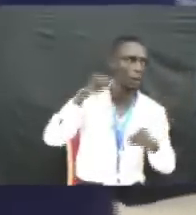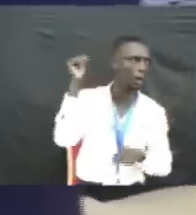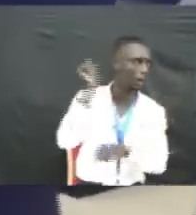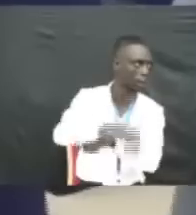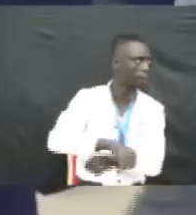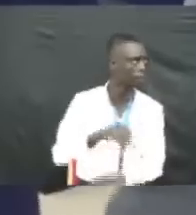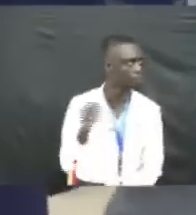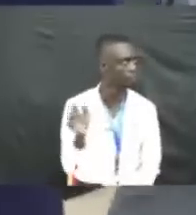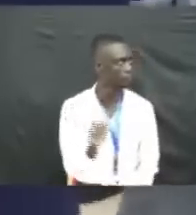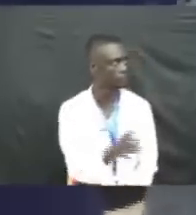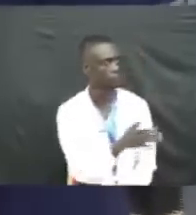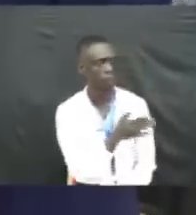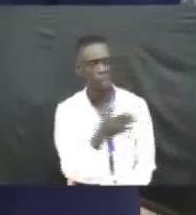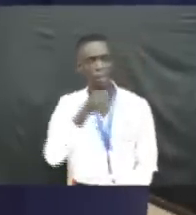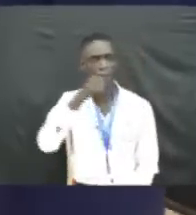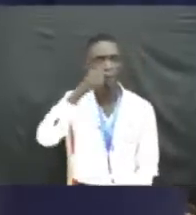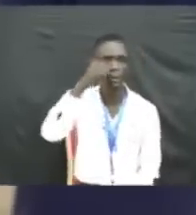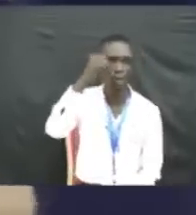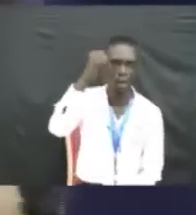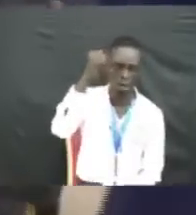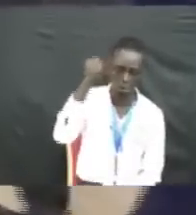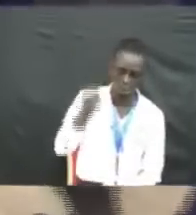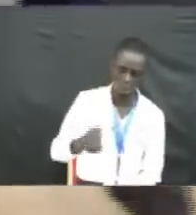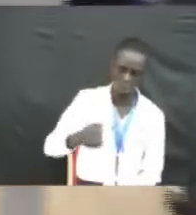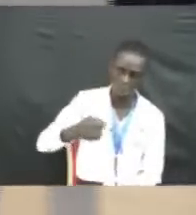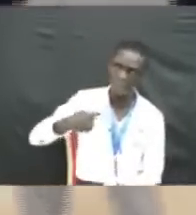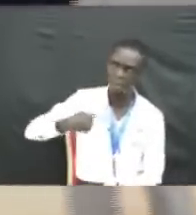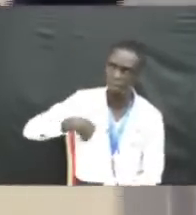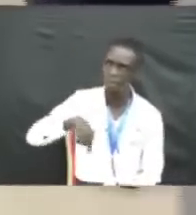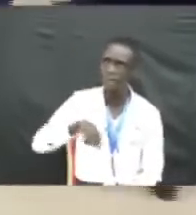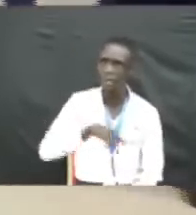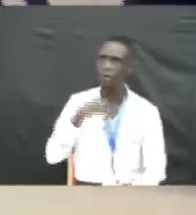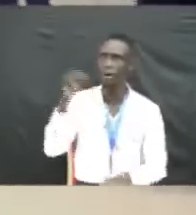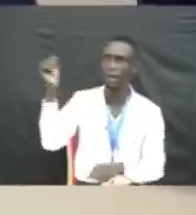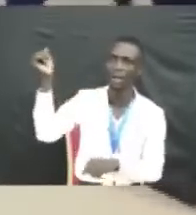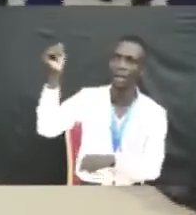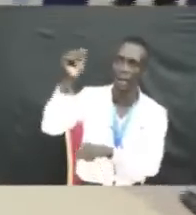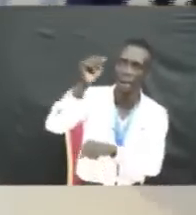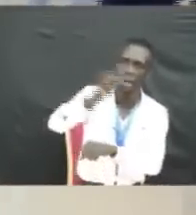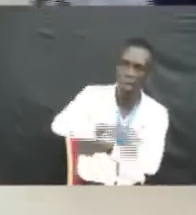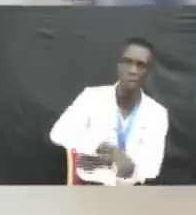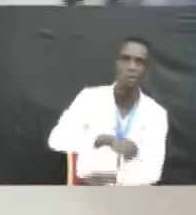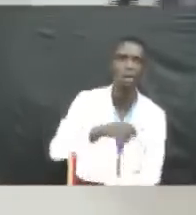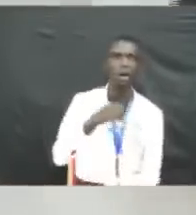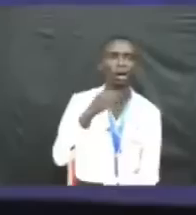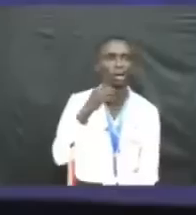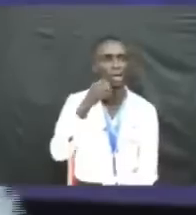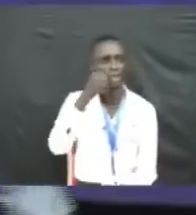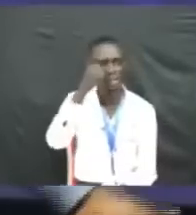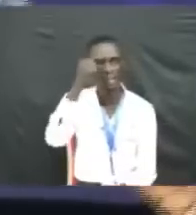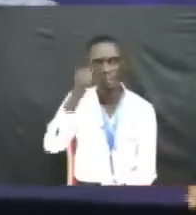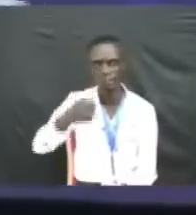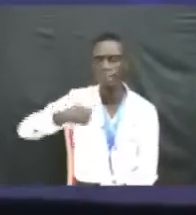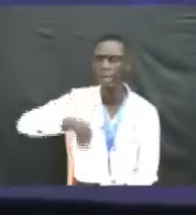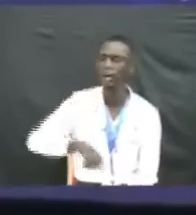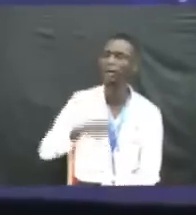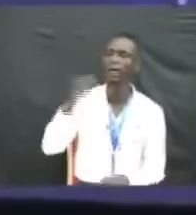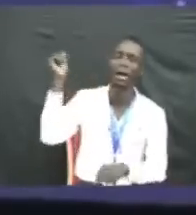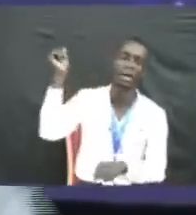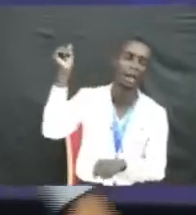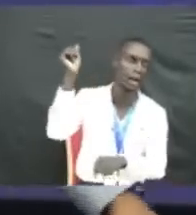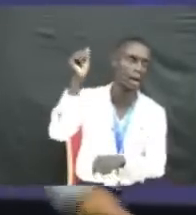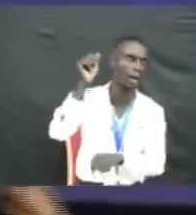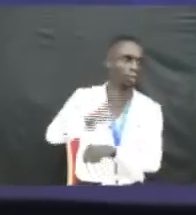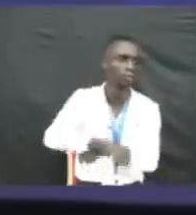overcome. Surely surely. Praise God. We shall overcome. We shall